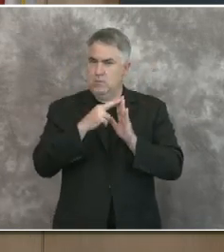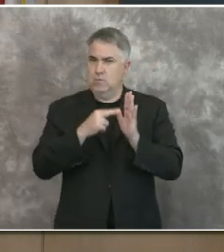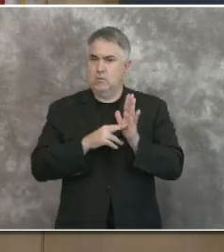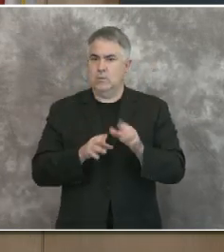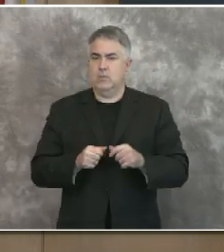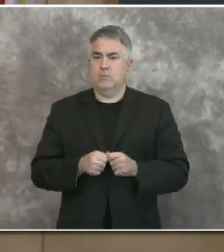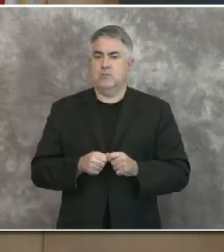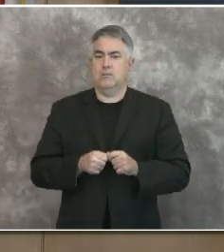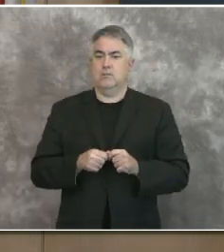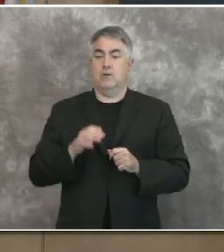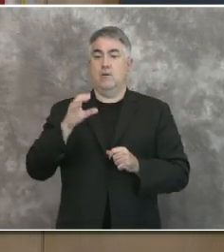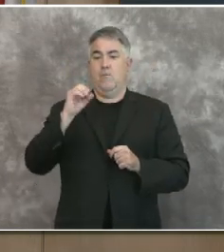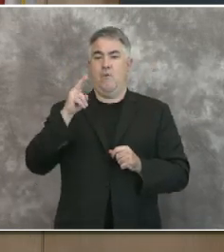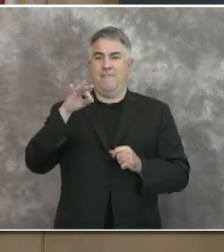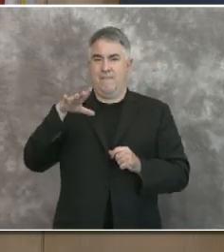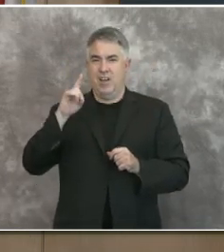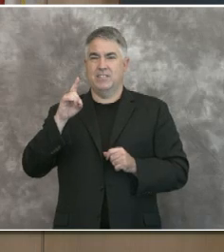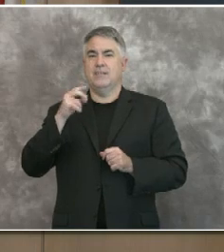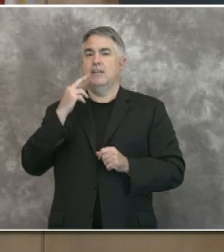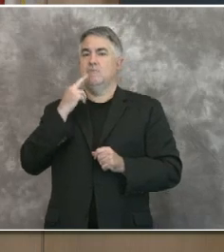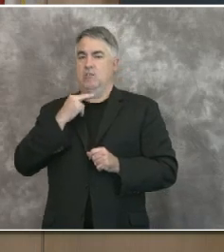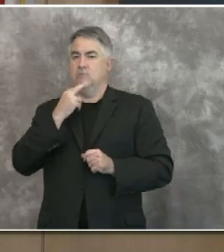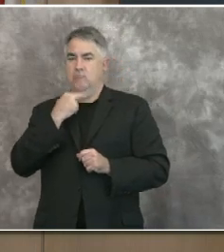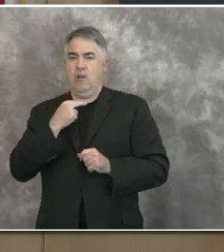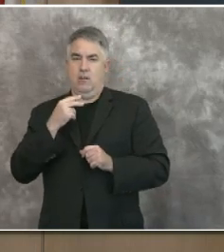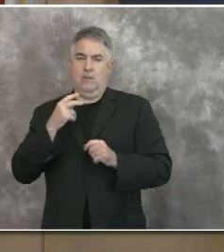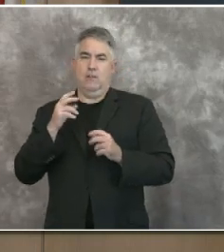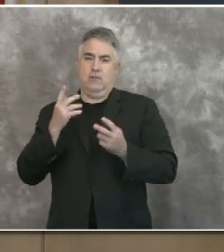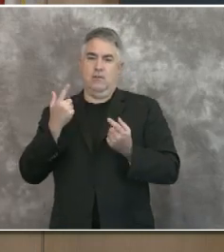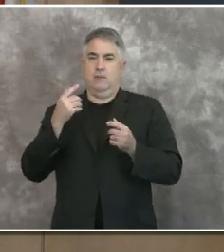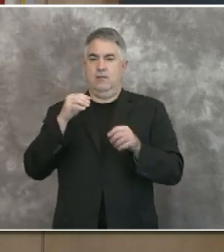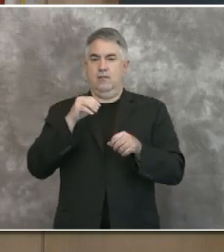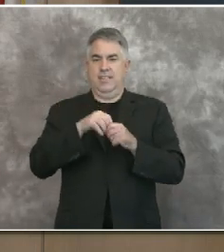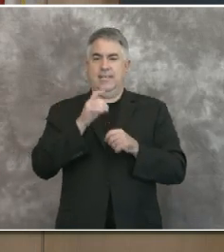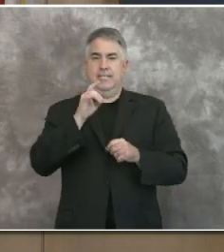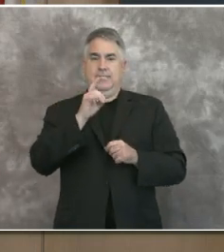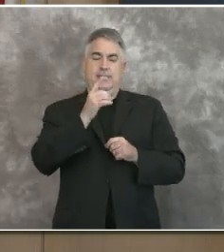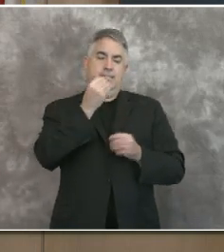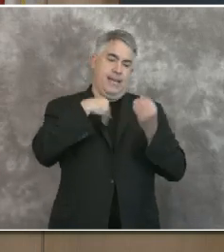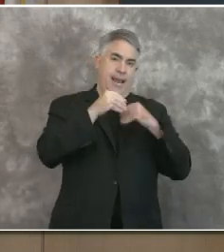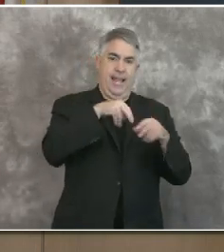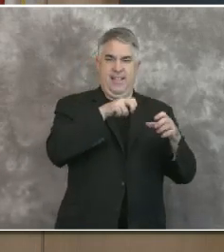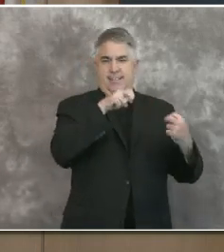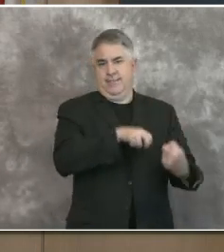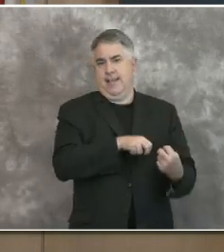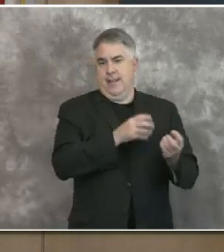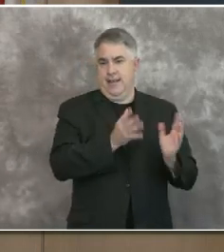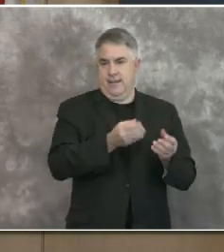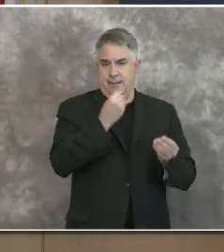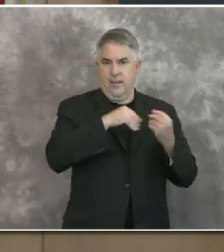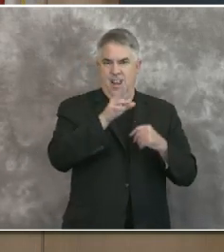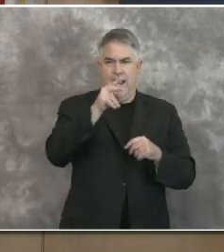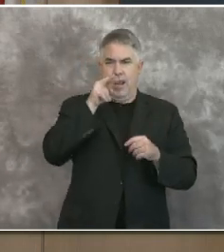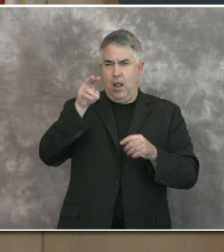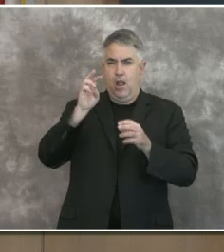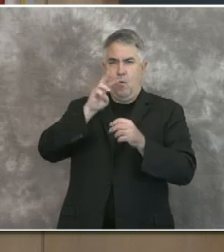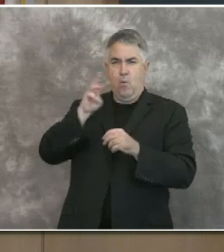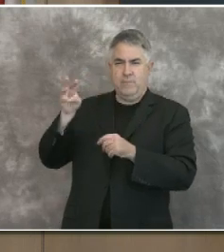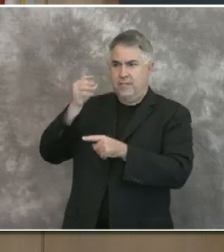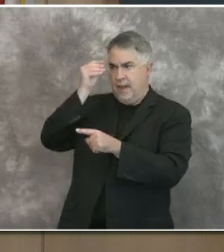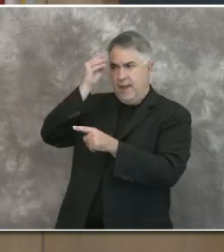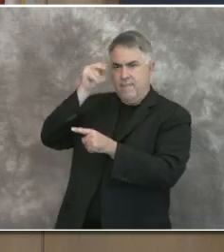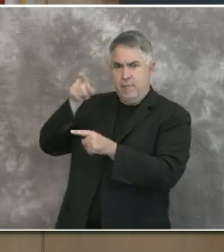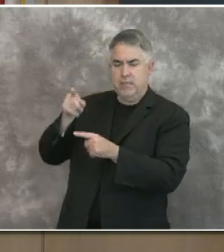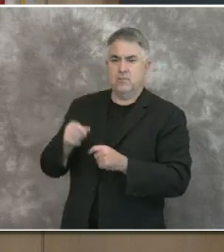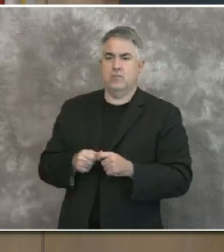dine-in guidance and protocols that operators are to complete and post on site. With the news of the state